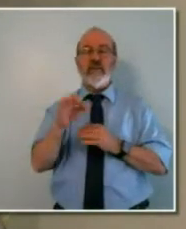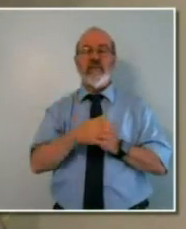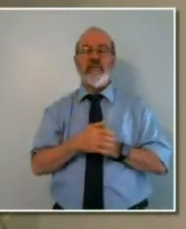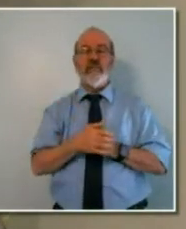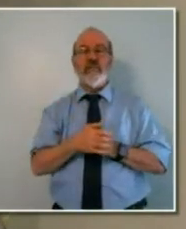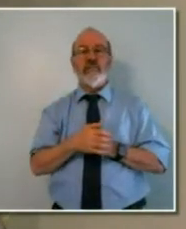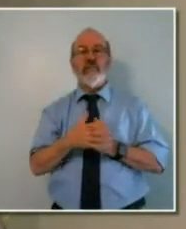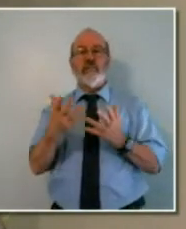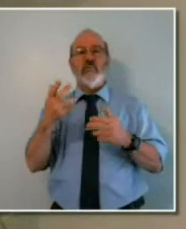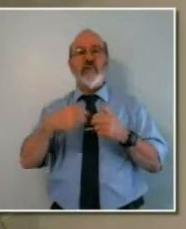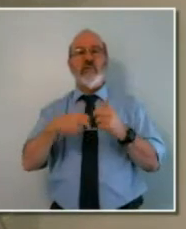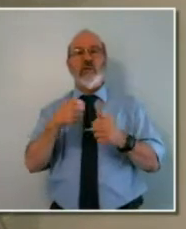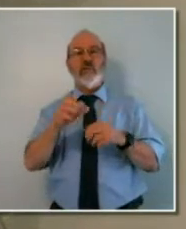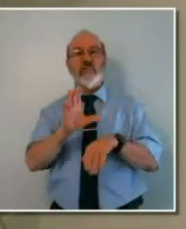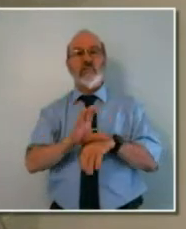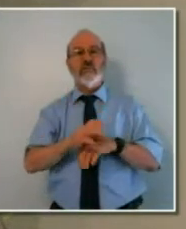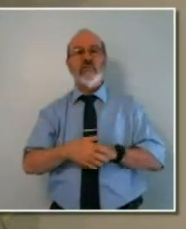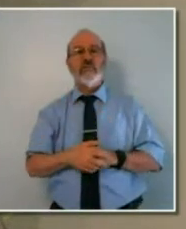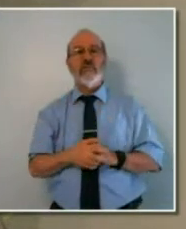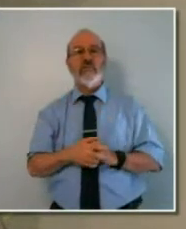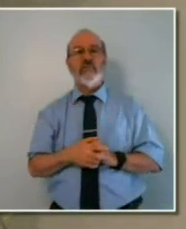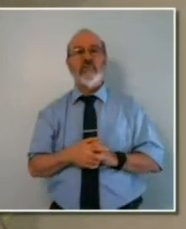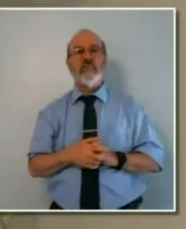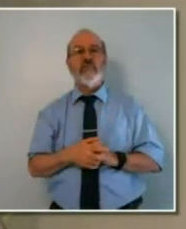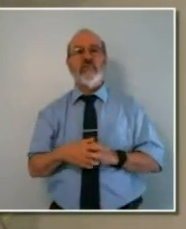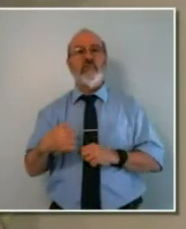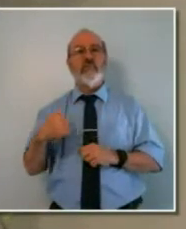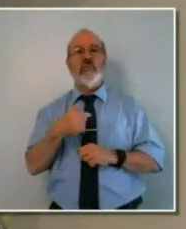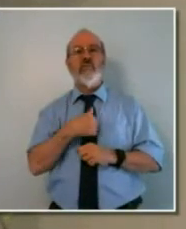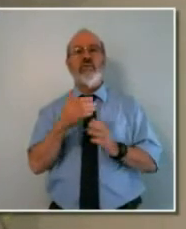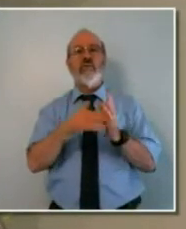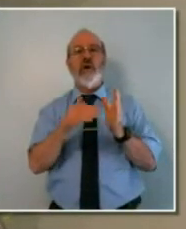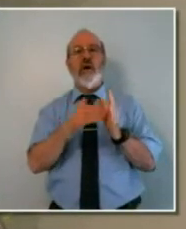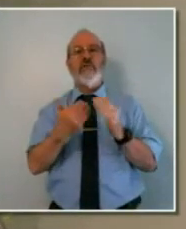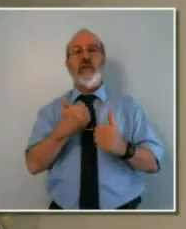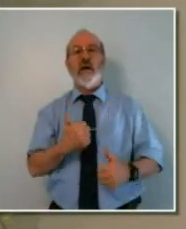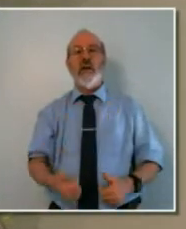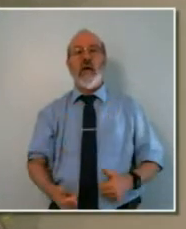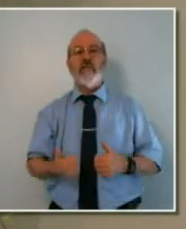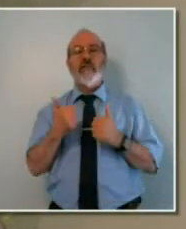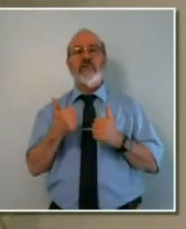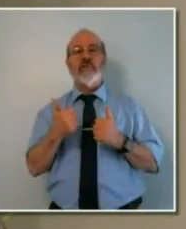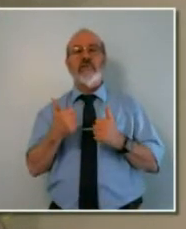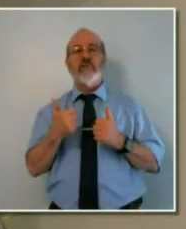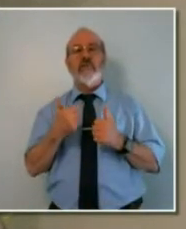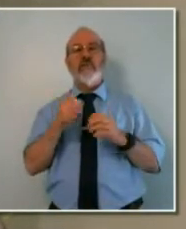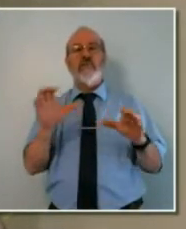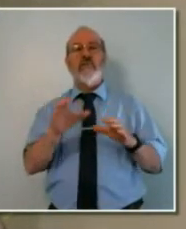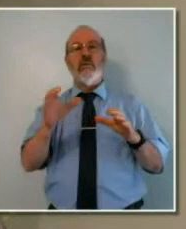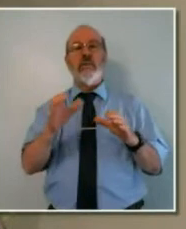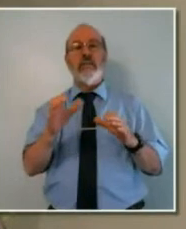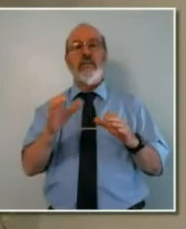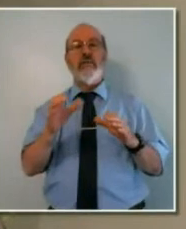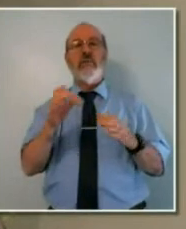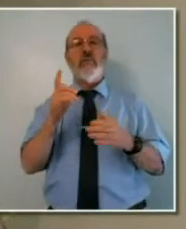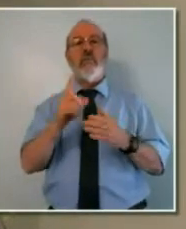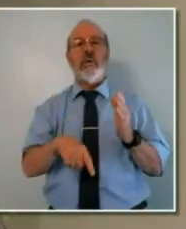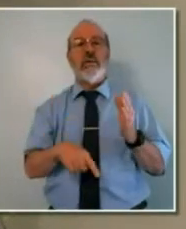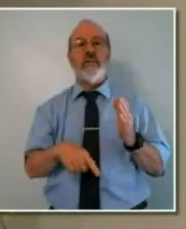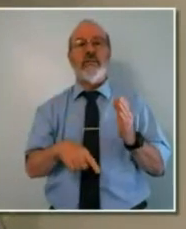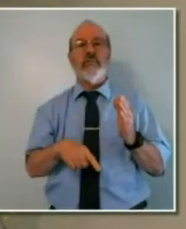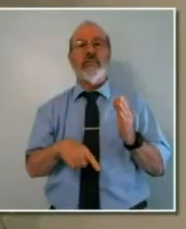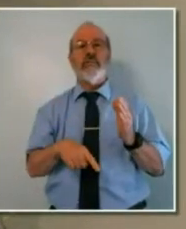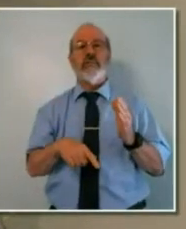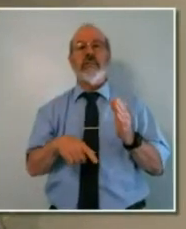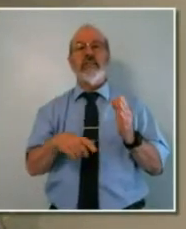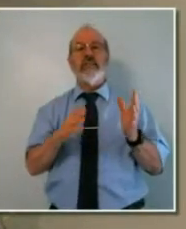the problem is, church. We so often in our lives do only that which is designed